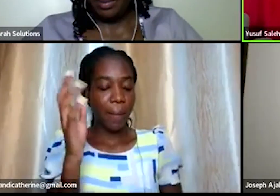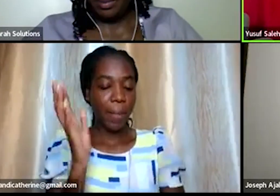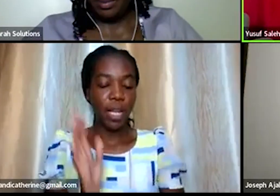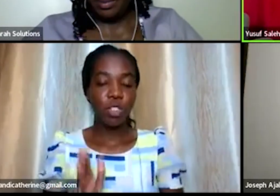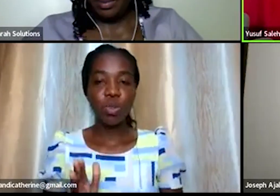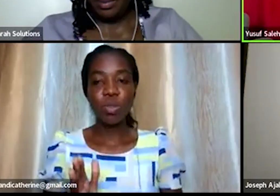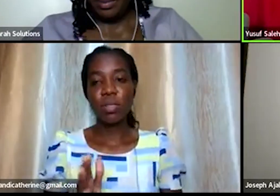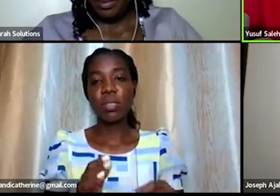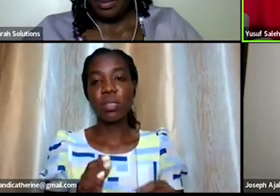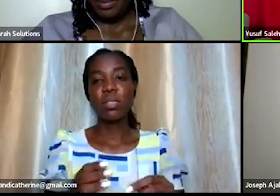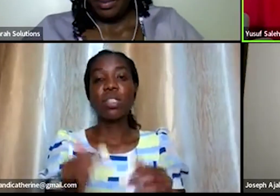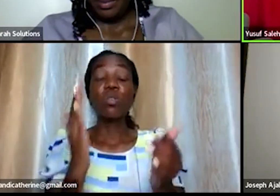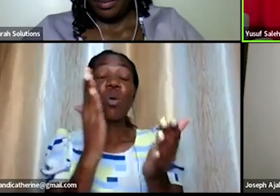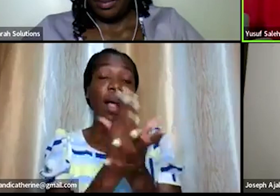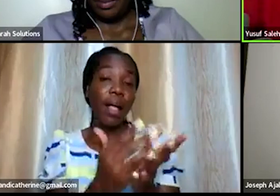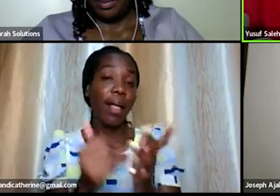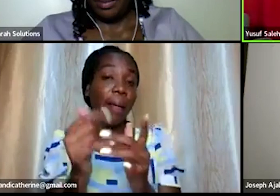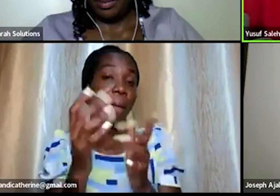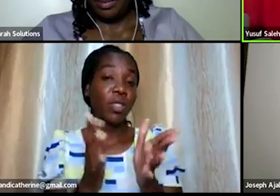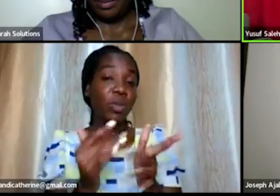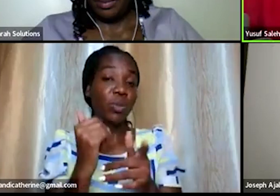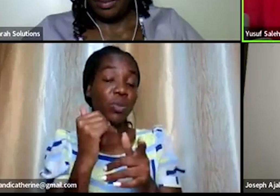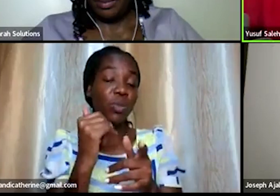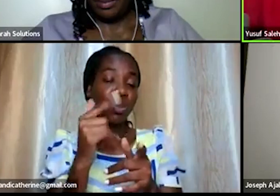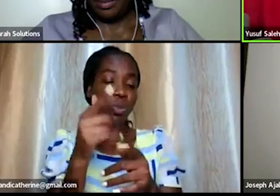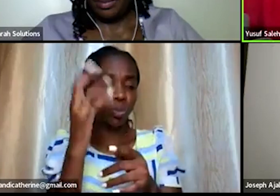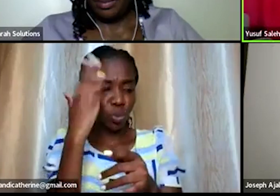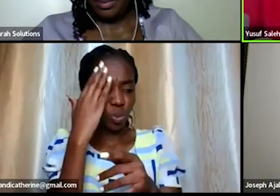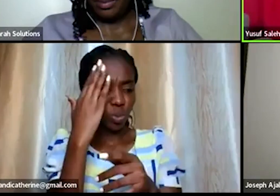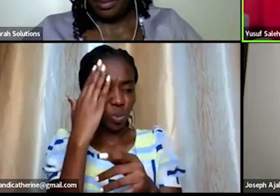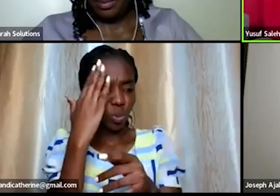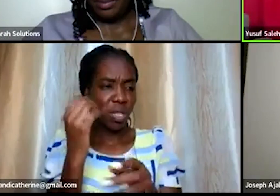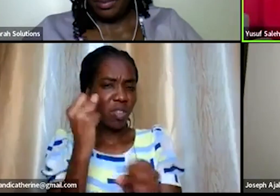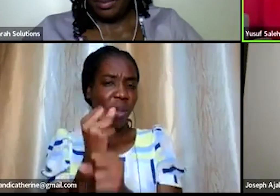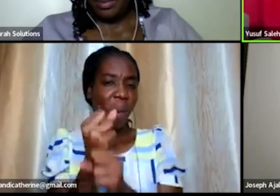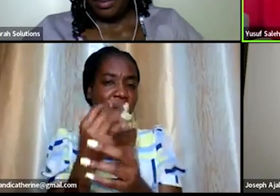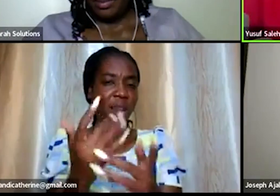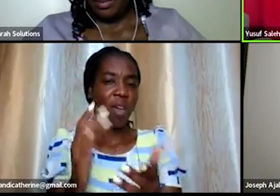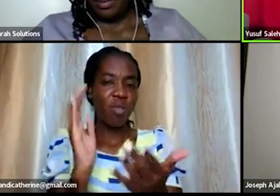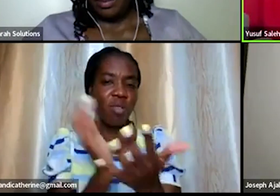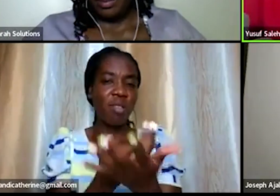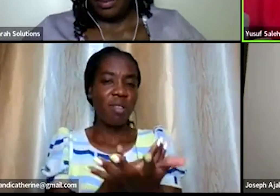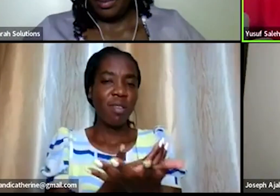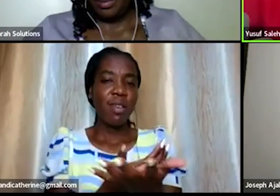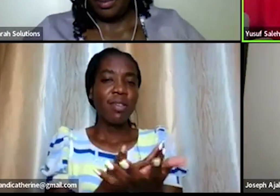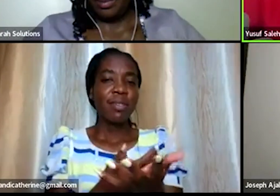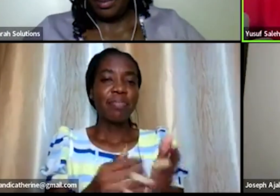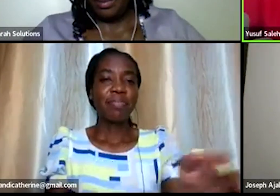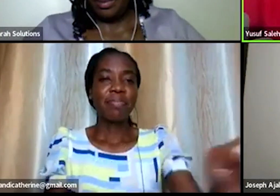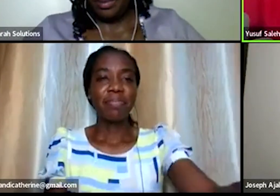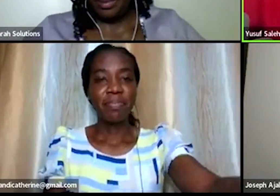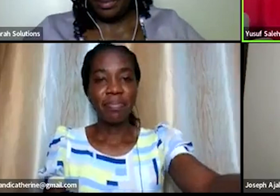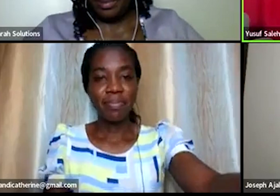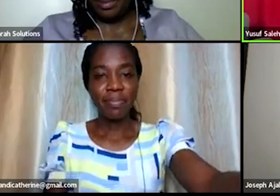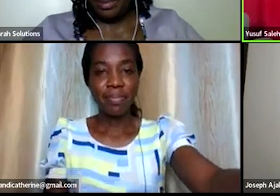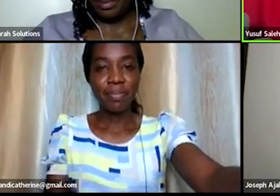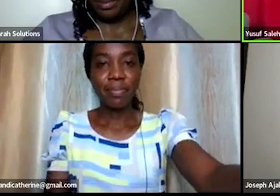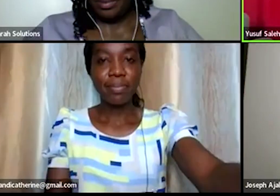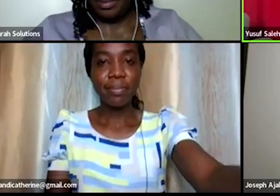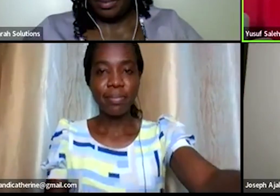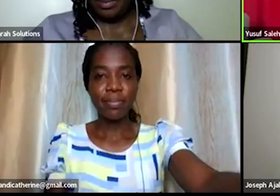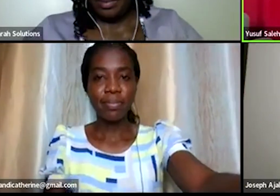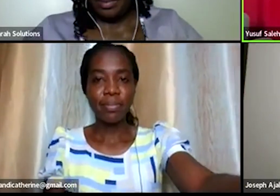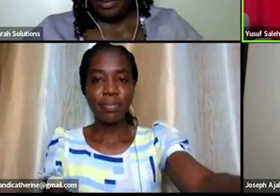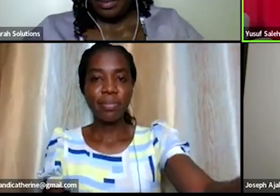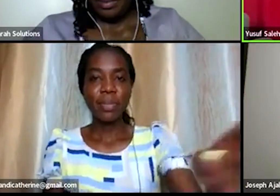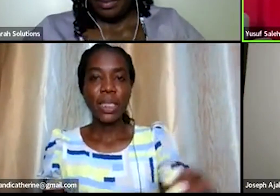fact, you realize how even our job is being taken away, if I use that word. Recruitment today is not done with the